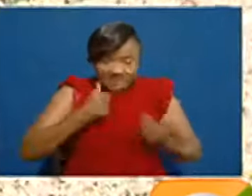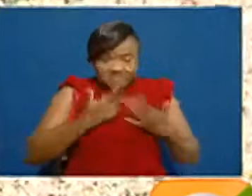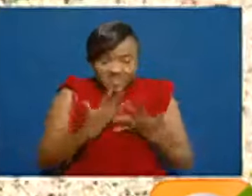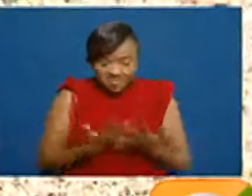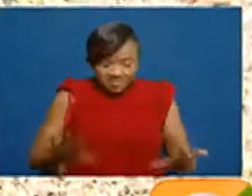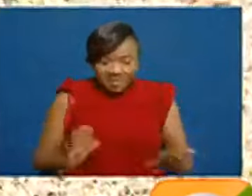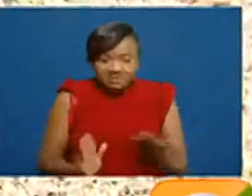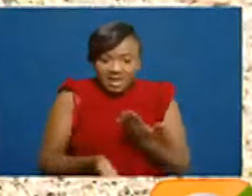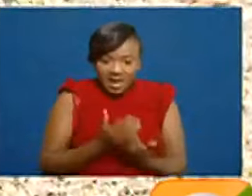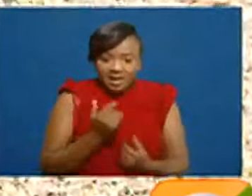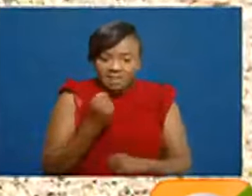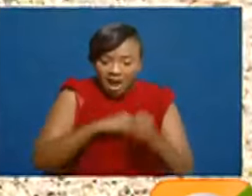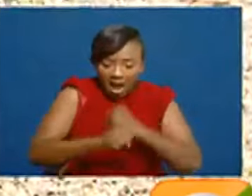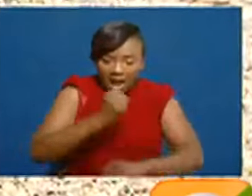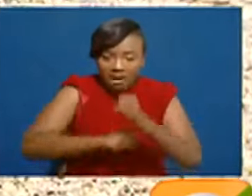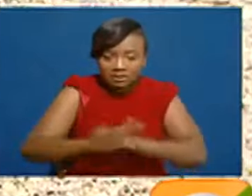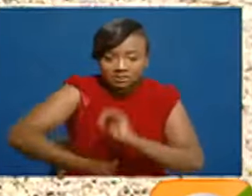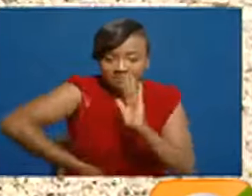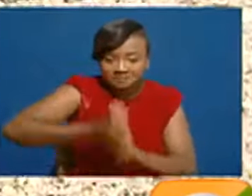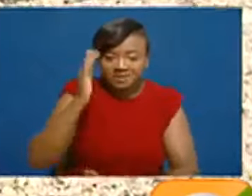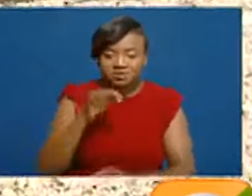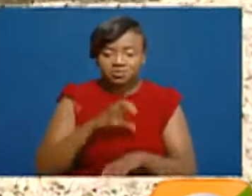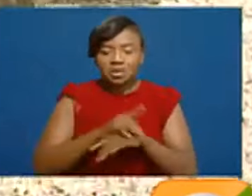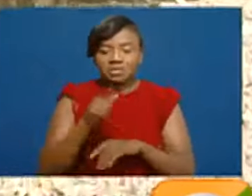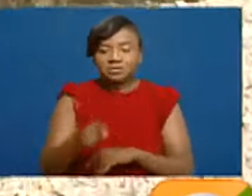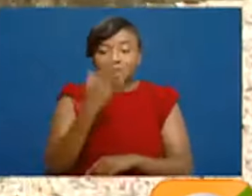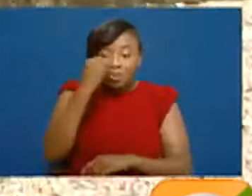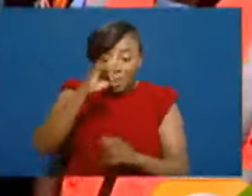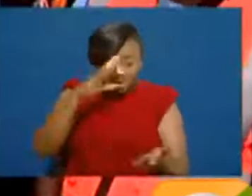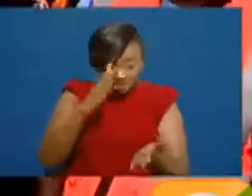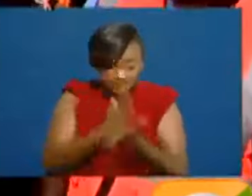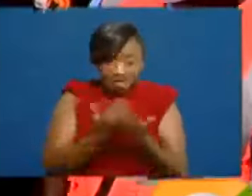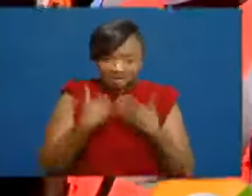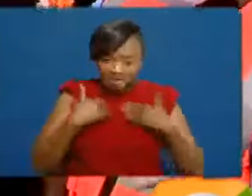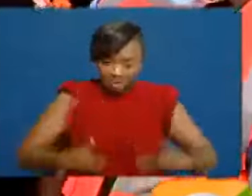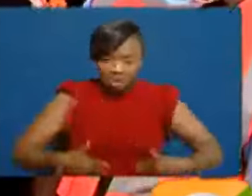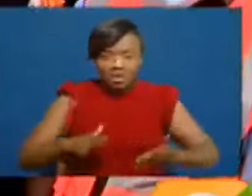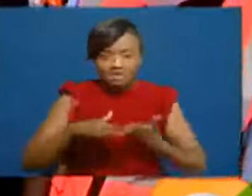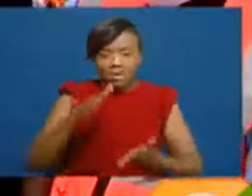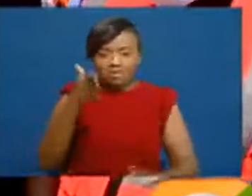equipments to speed up the recovery process, as he believes there are more bodies inside the quarry.